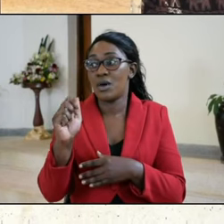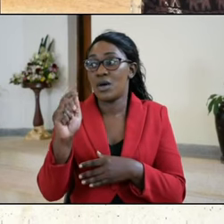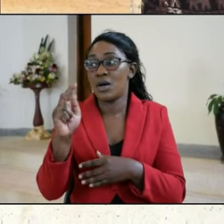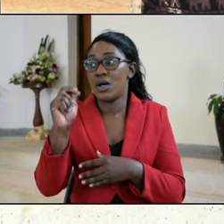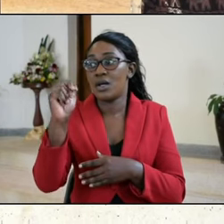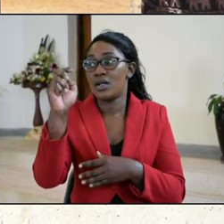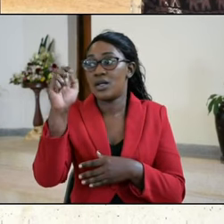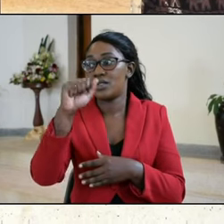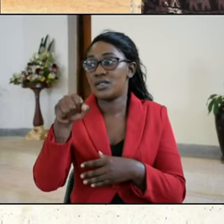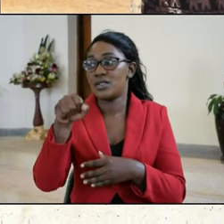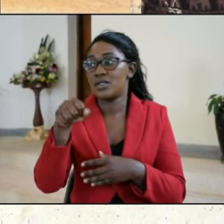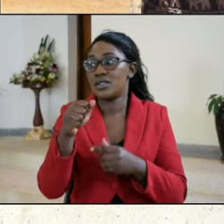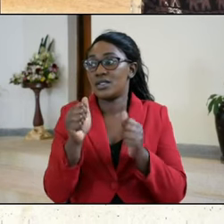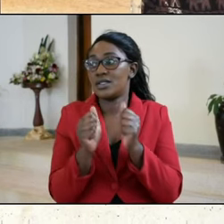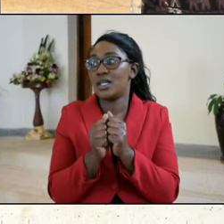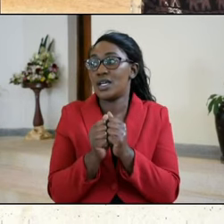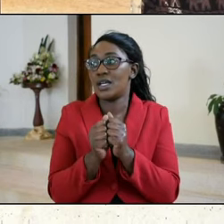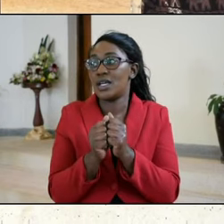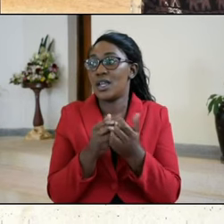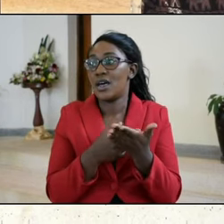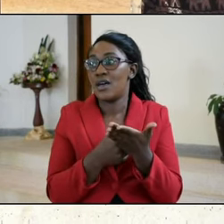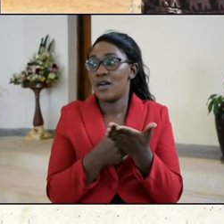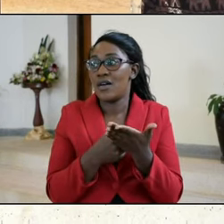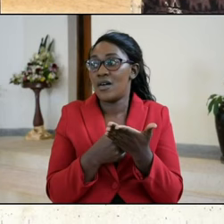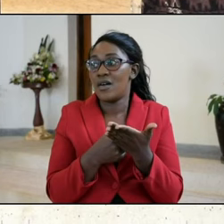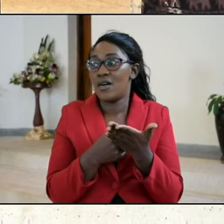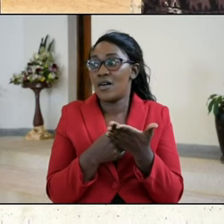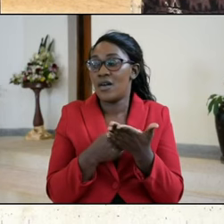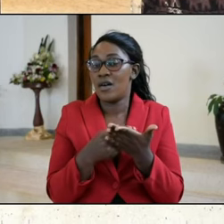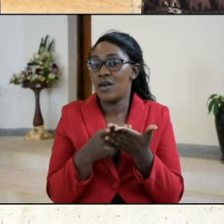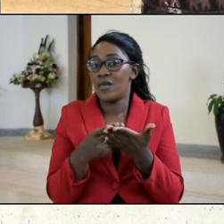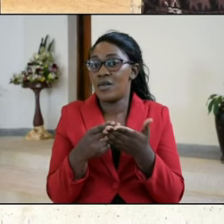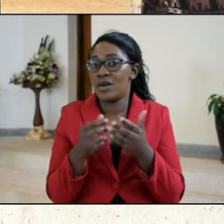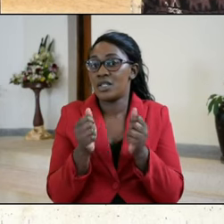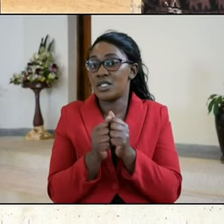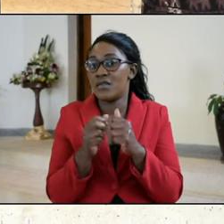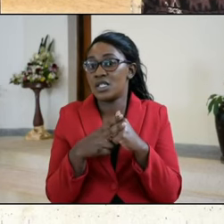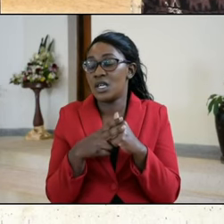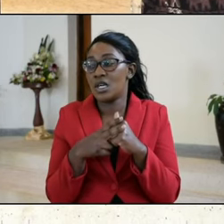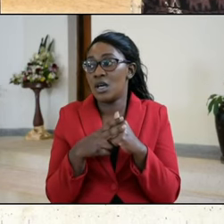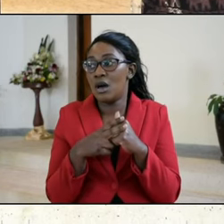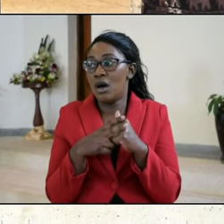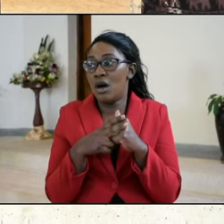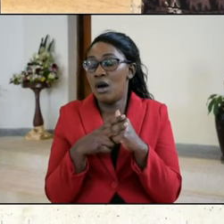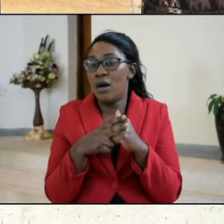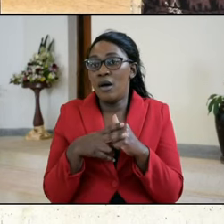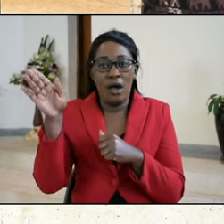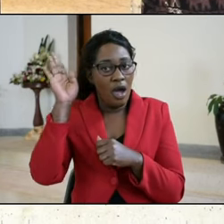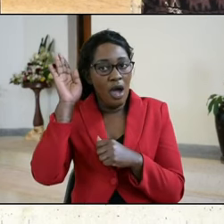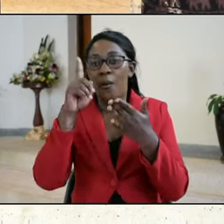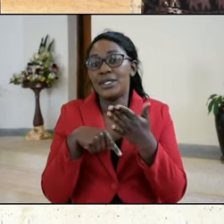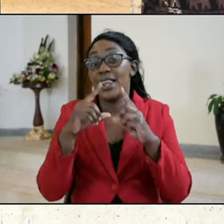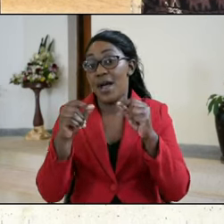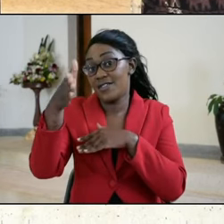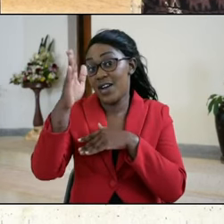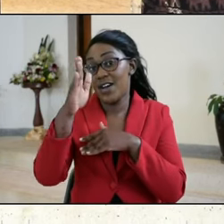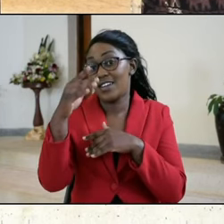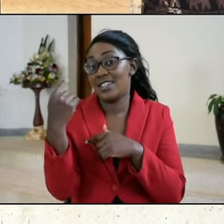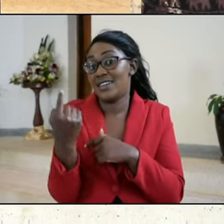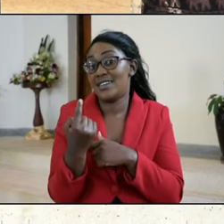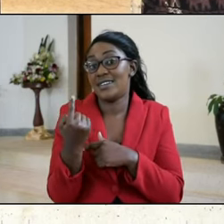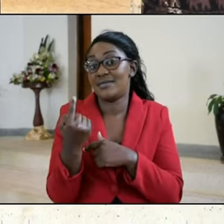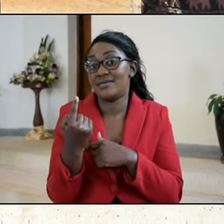Faith comes by hearing, and hearing by the word of God. For believers